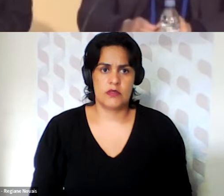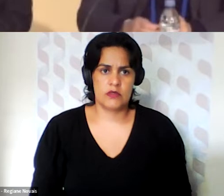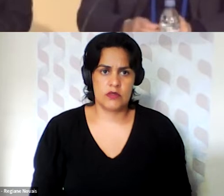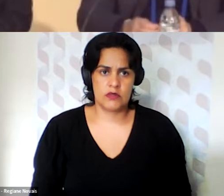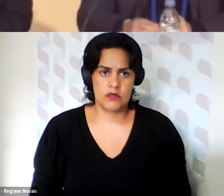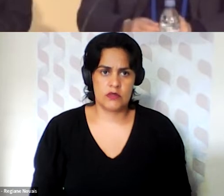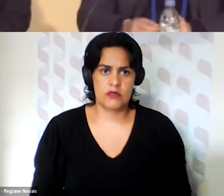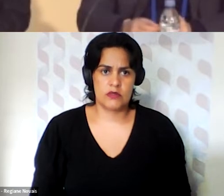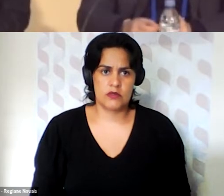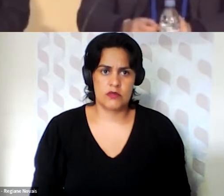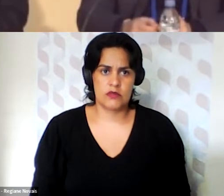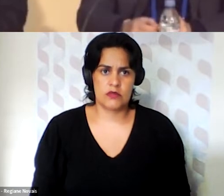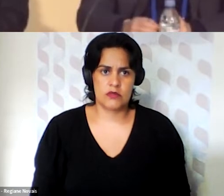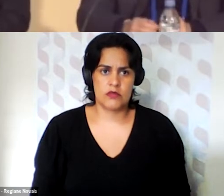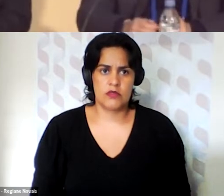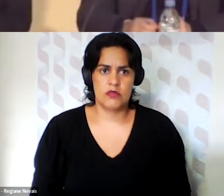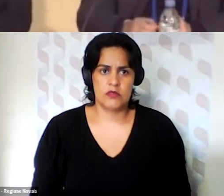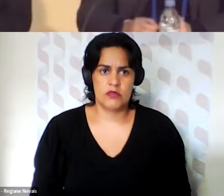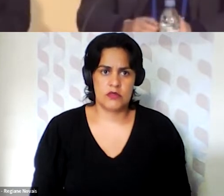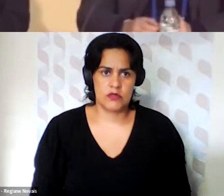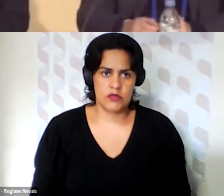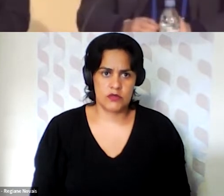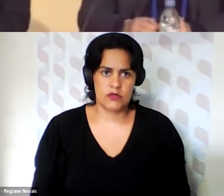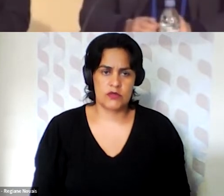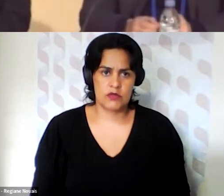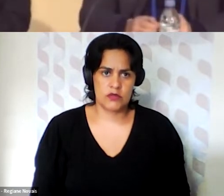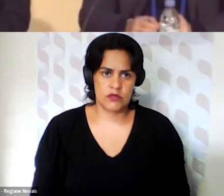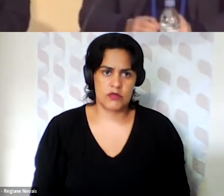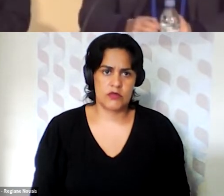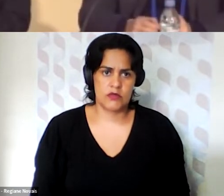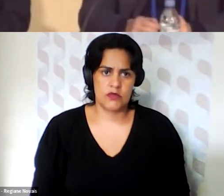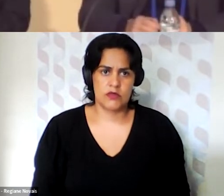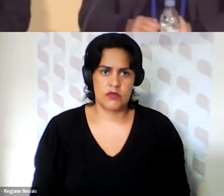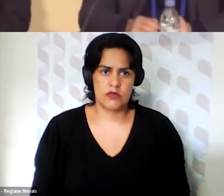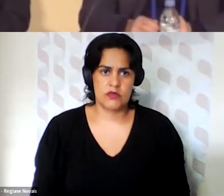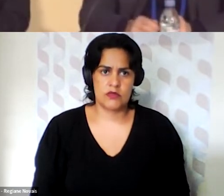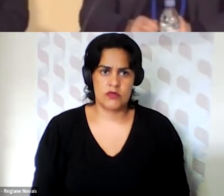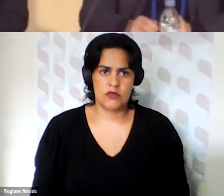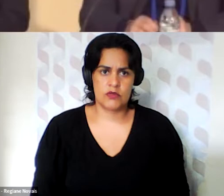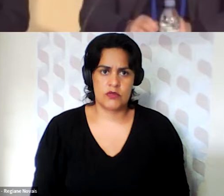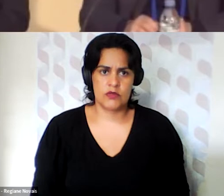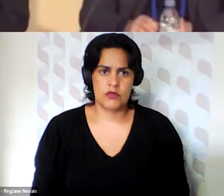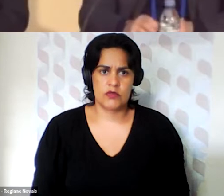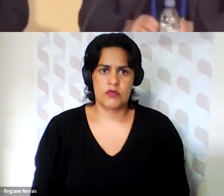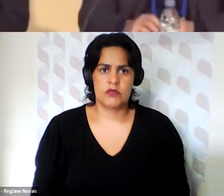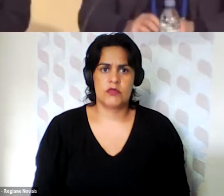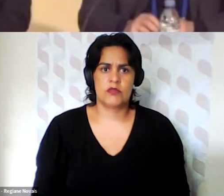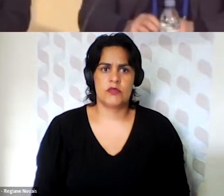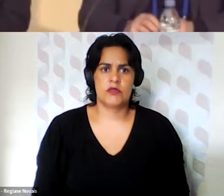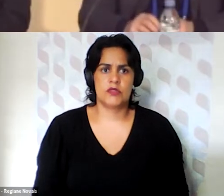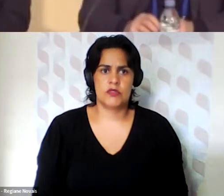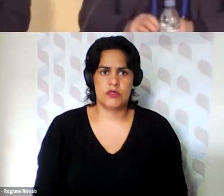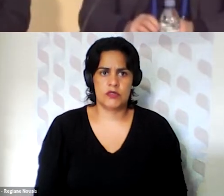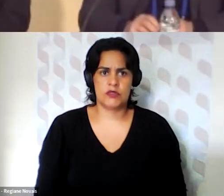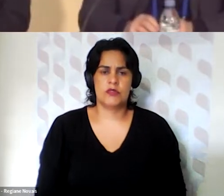reforms Brazil has been doing in the last few years, and Ambassador Cozendey explaining what are the OECD instruments and how many